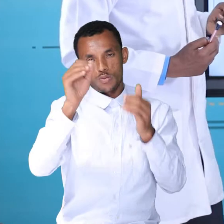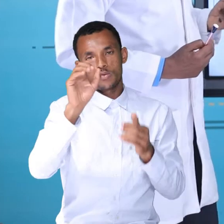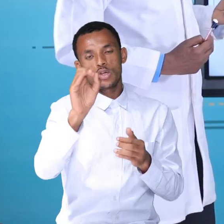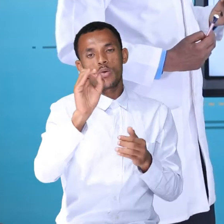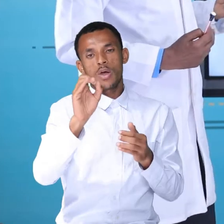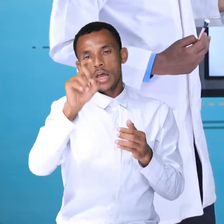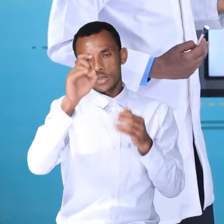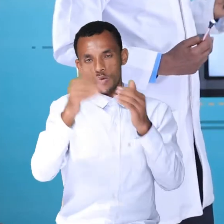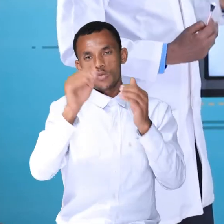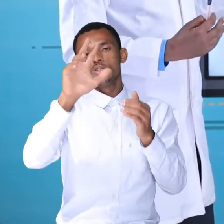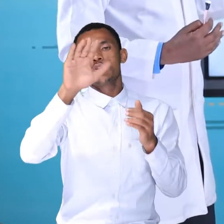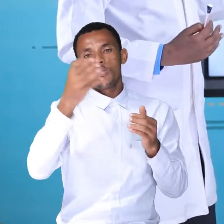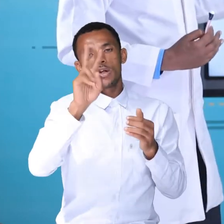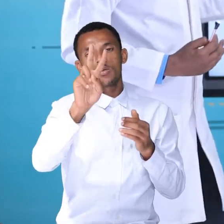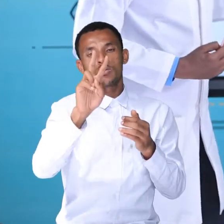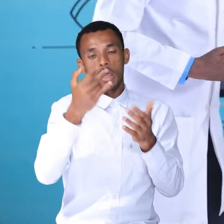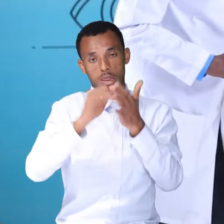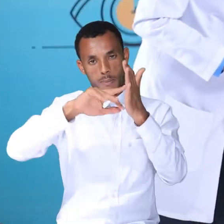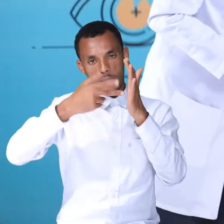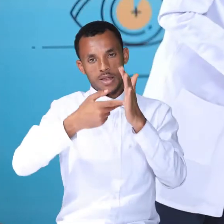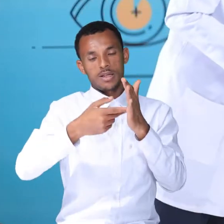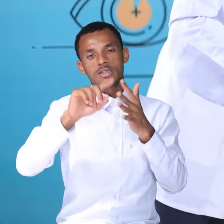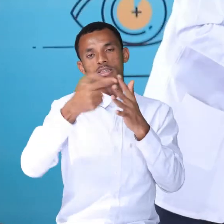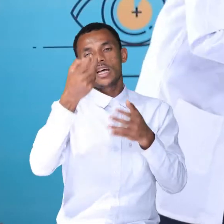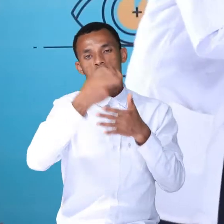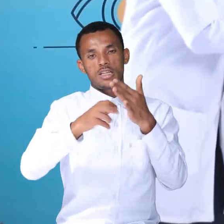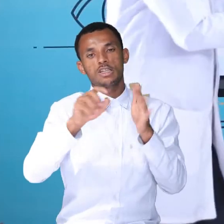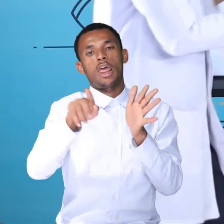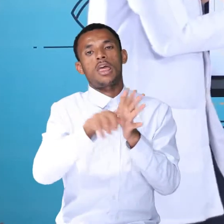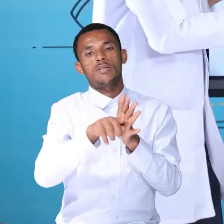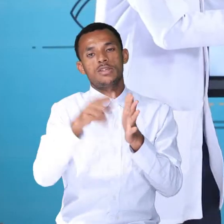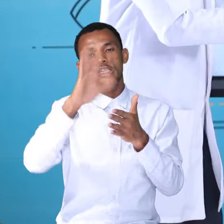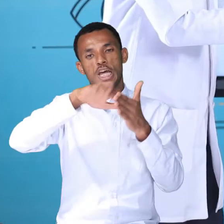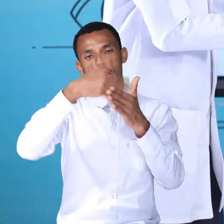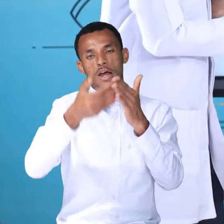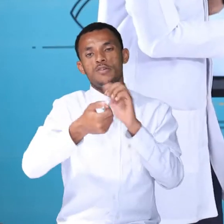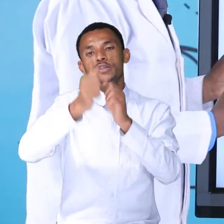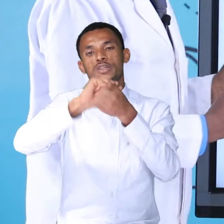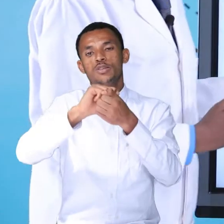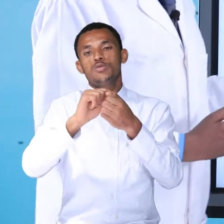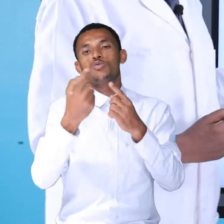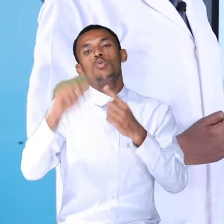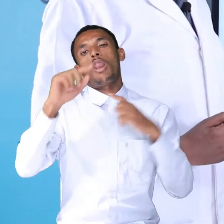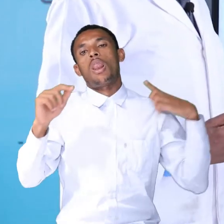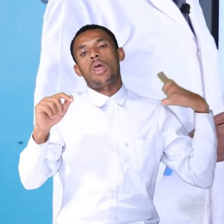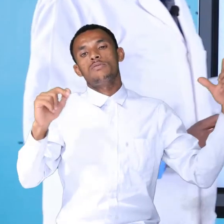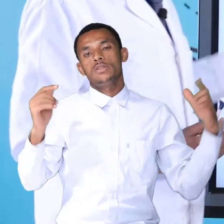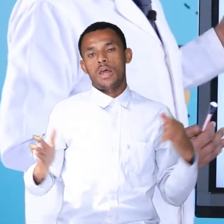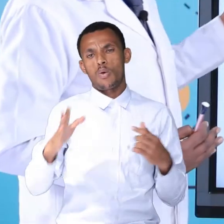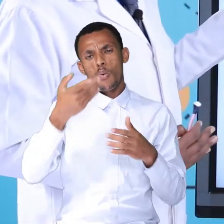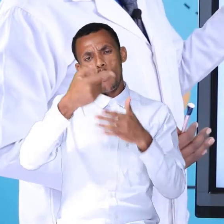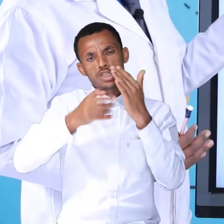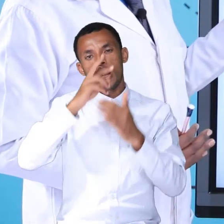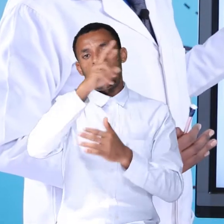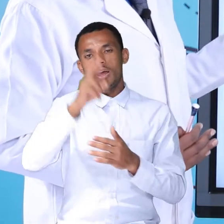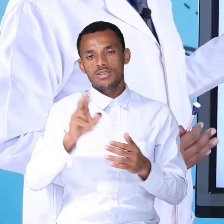equal to negative 3 over 2. So that means since the result is negative, the graph is shifted to the left side. What is the range?